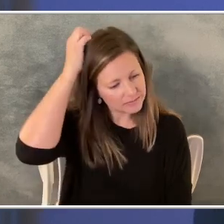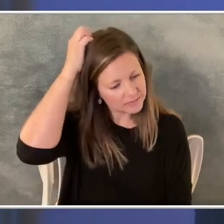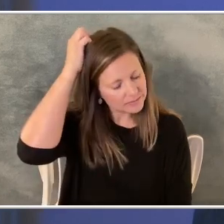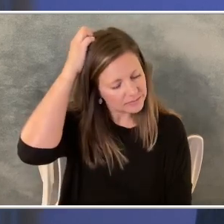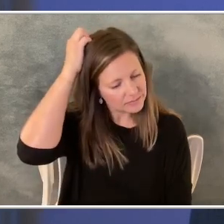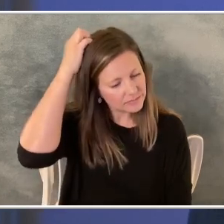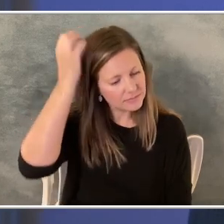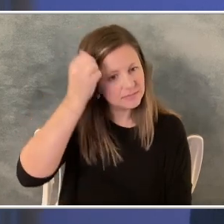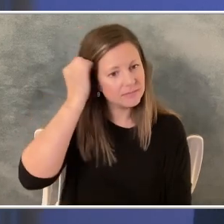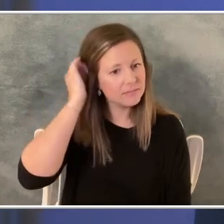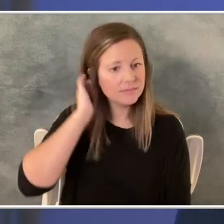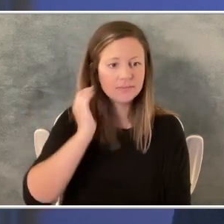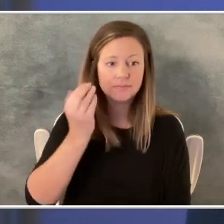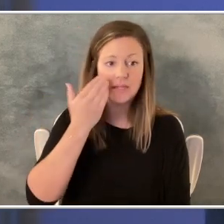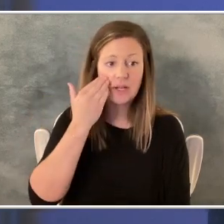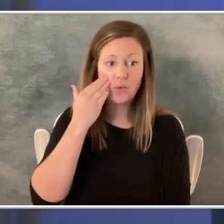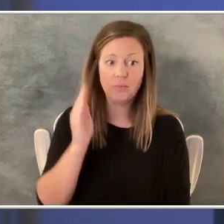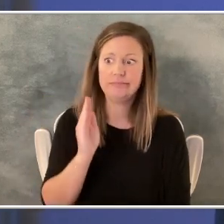stop smoking.